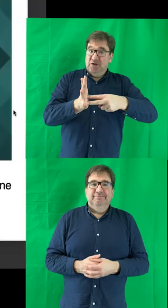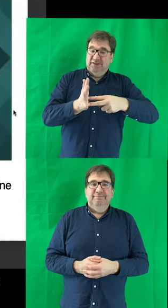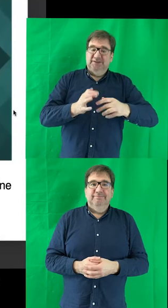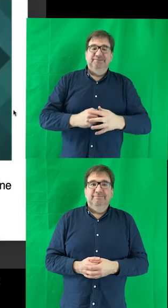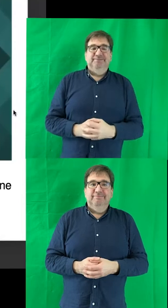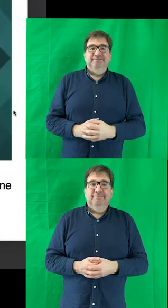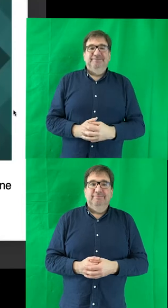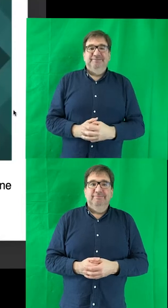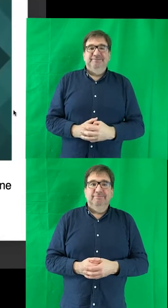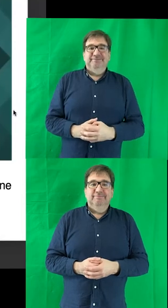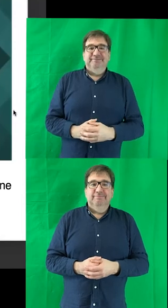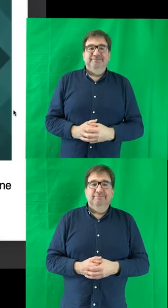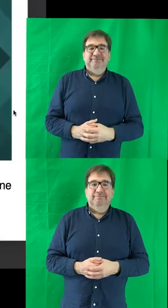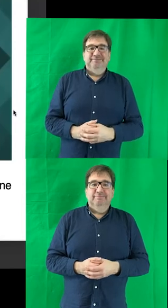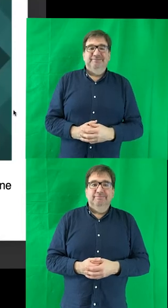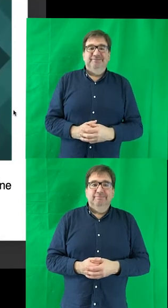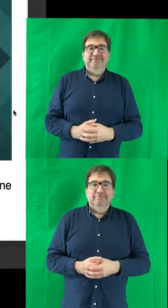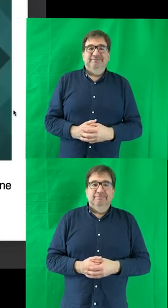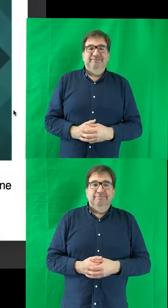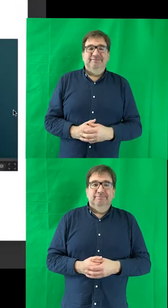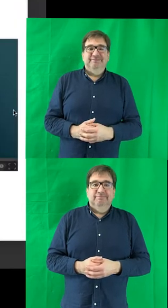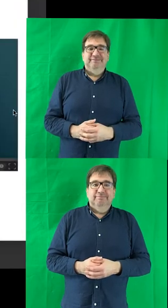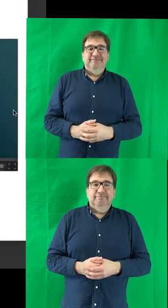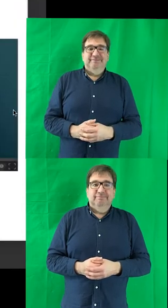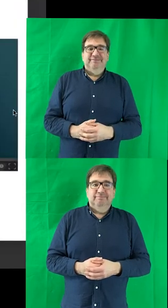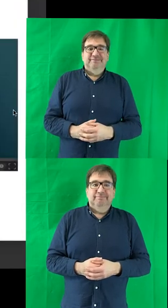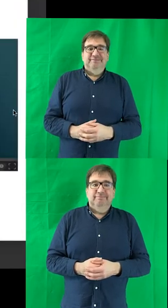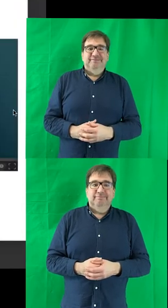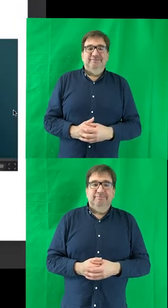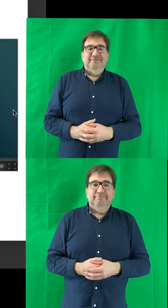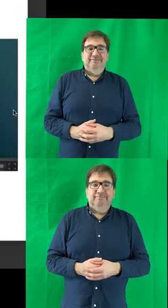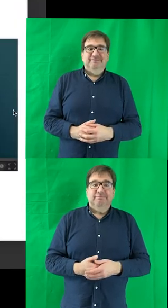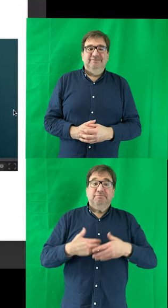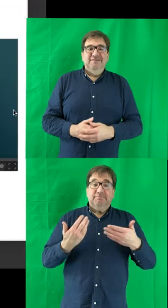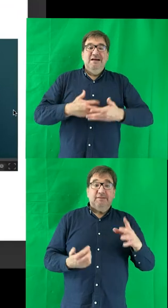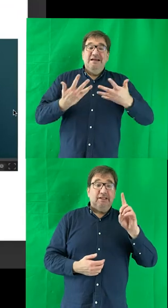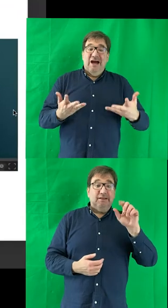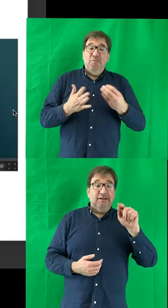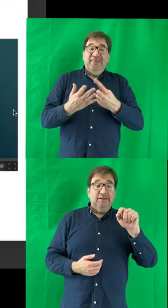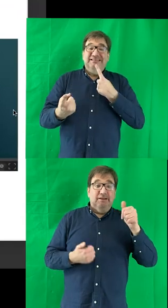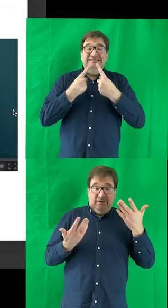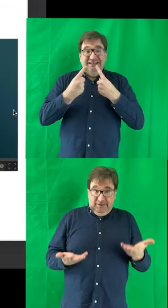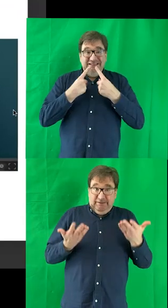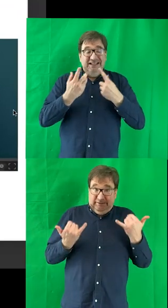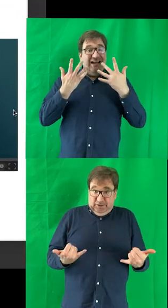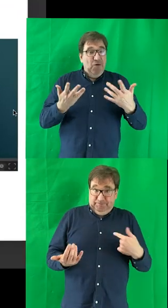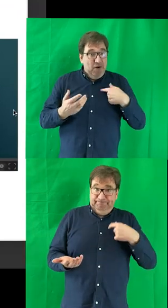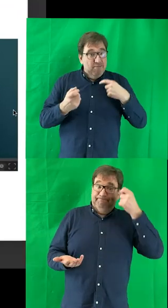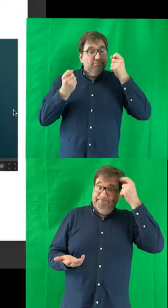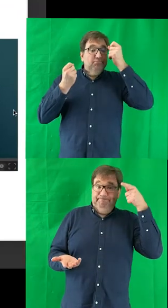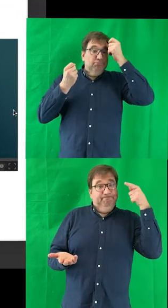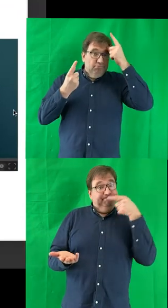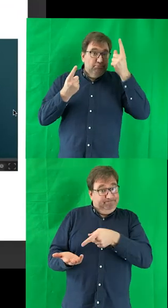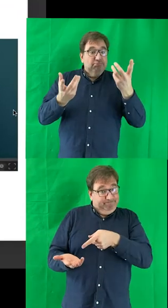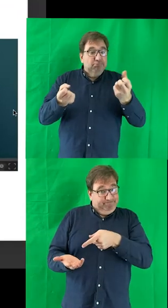organizing. So what do we do with this data now that we have